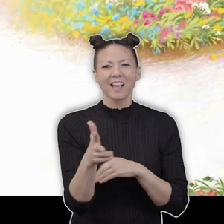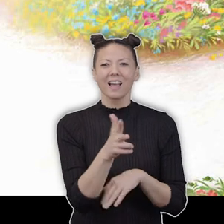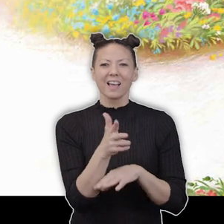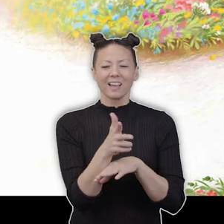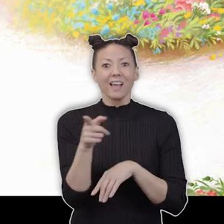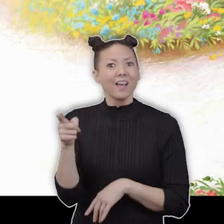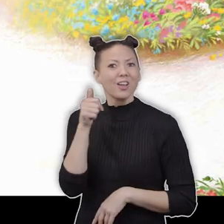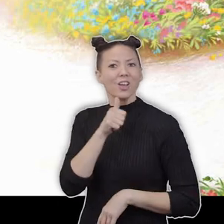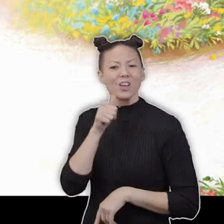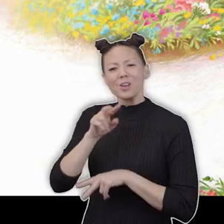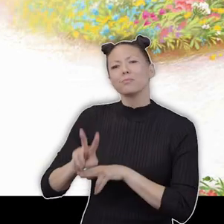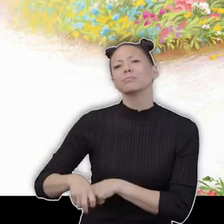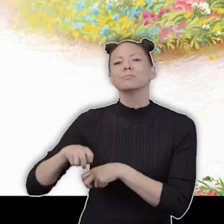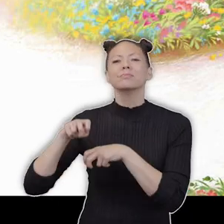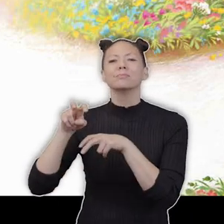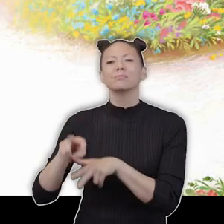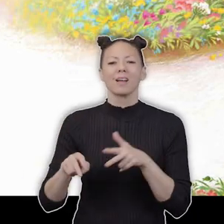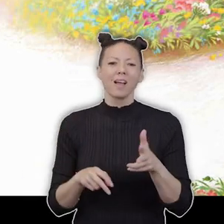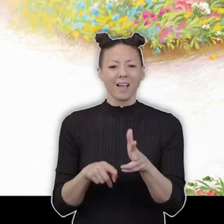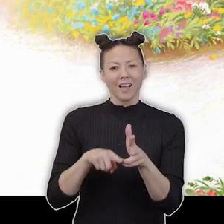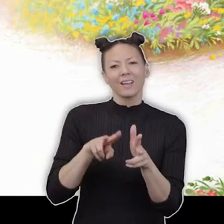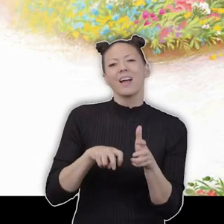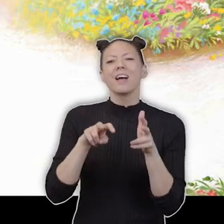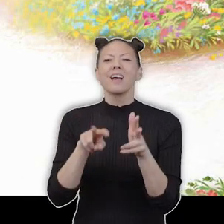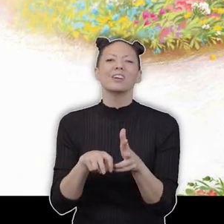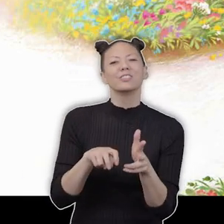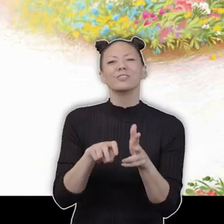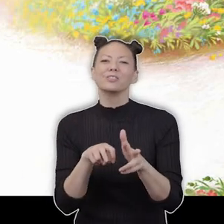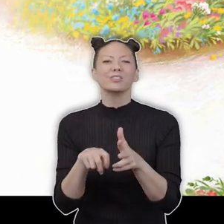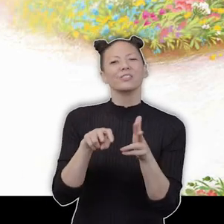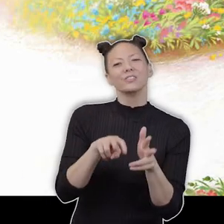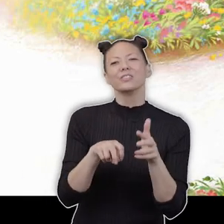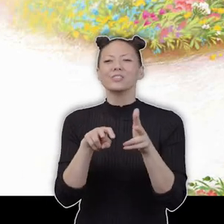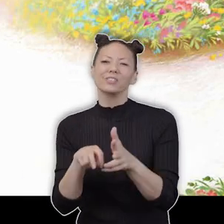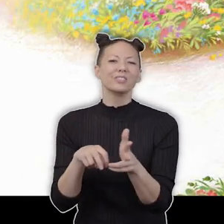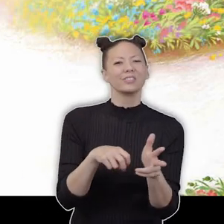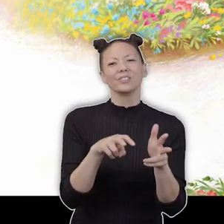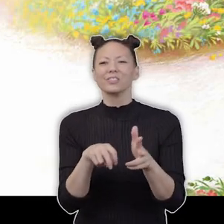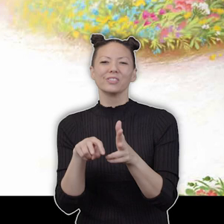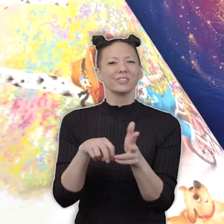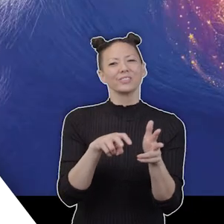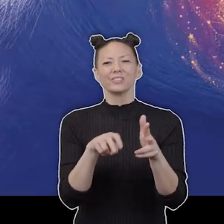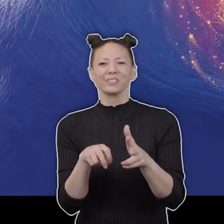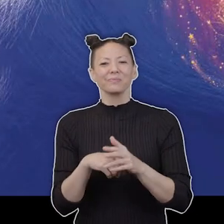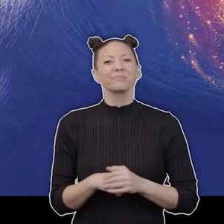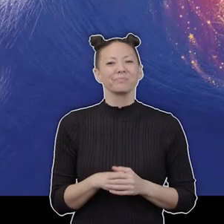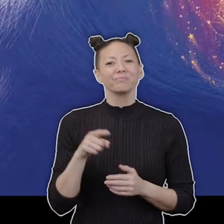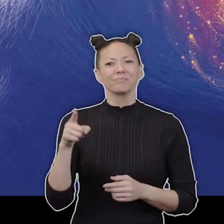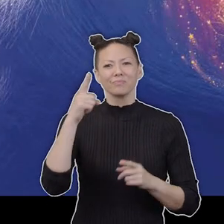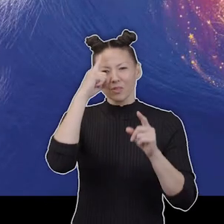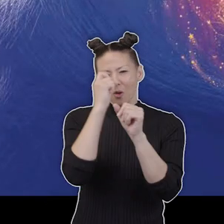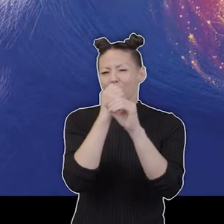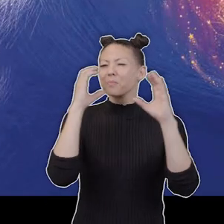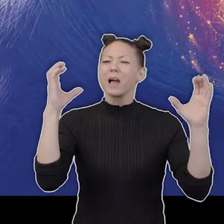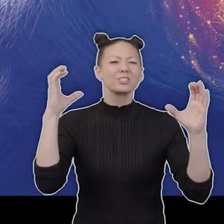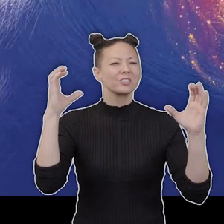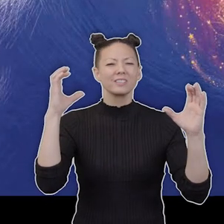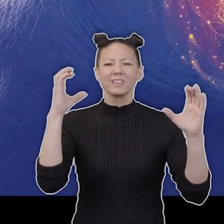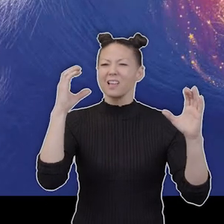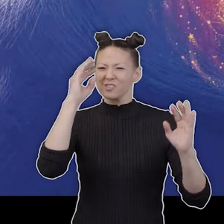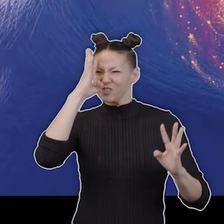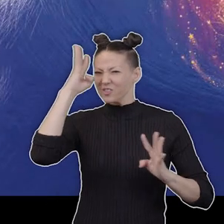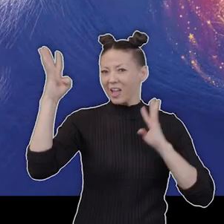glides. A golden retriever dog races beside the bicycle. I wish you imagination